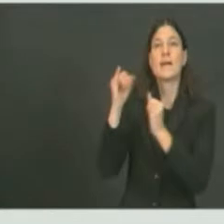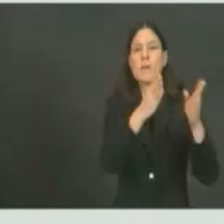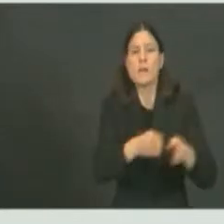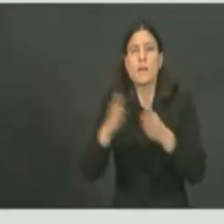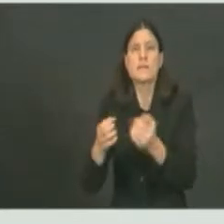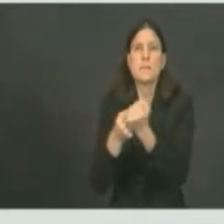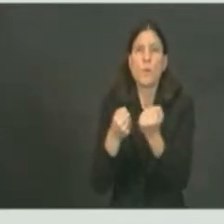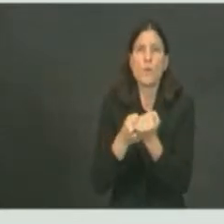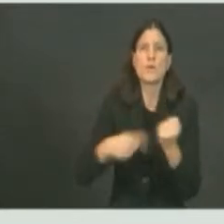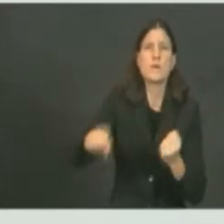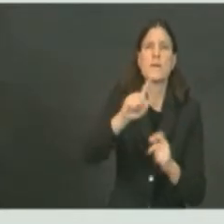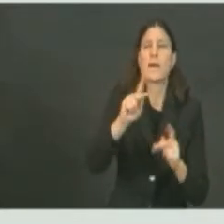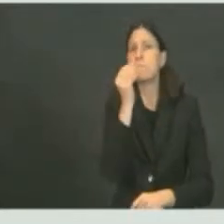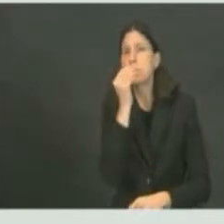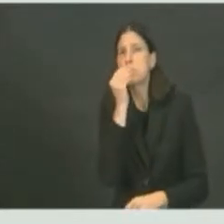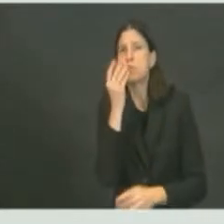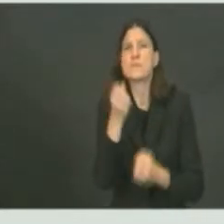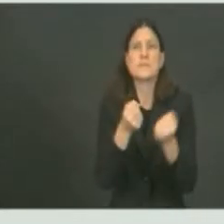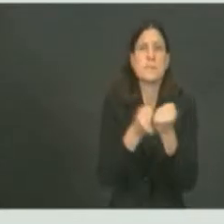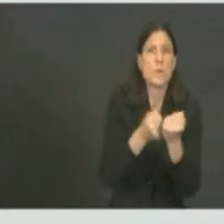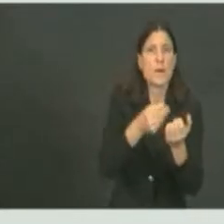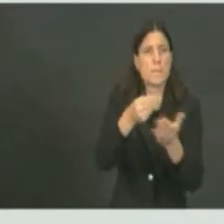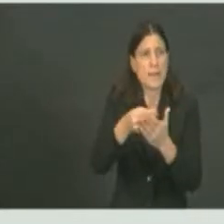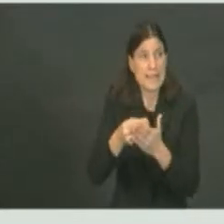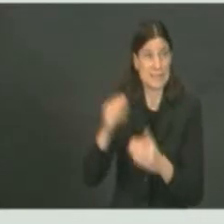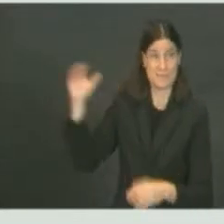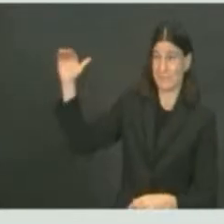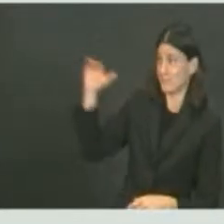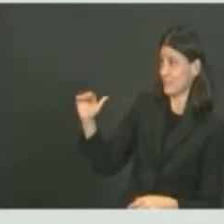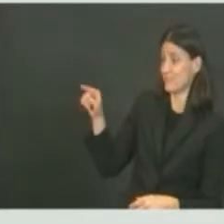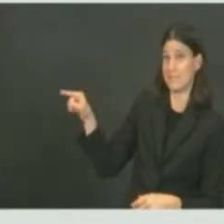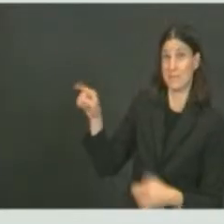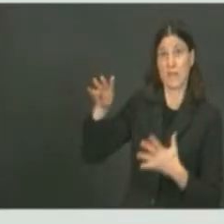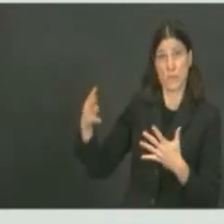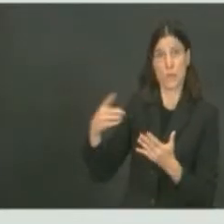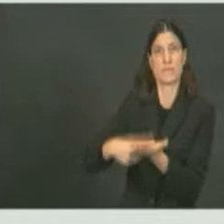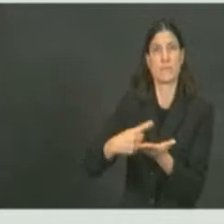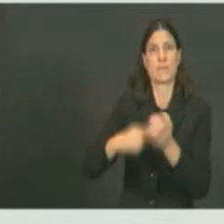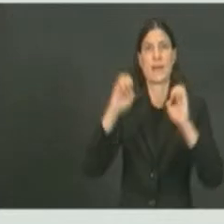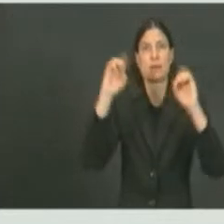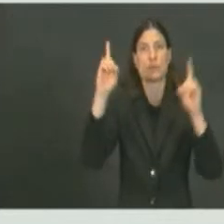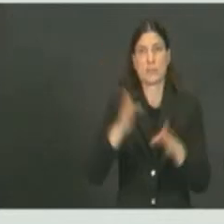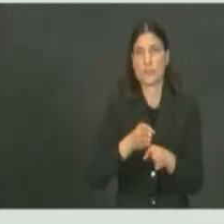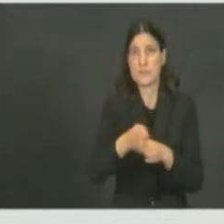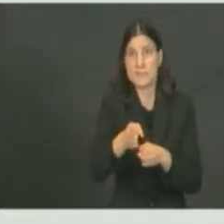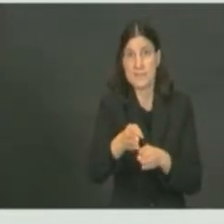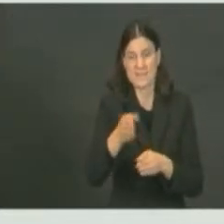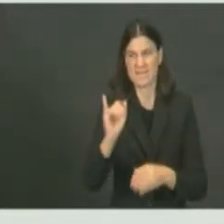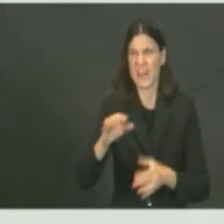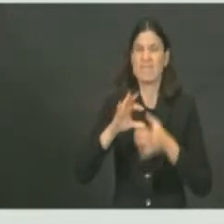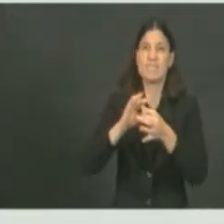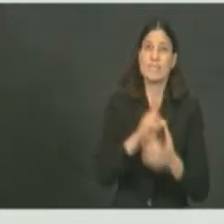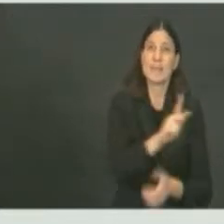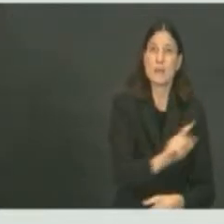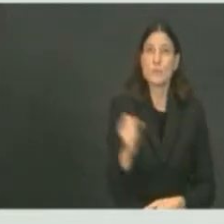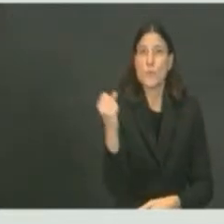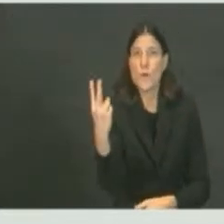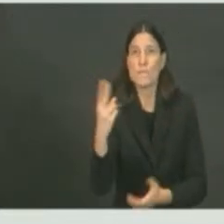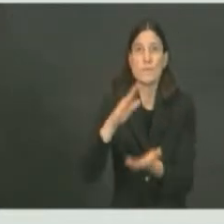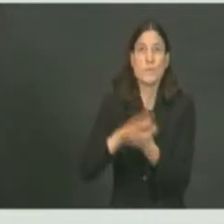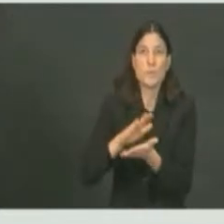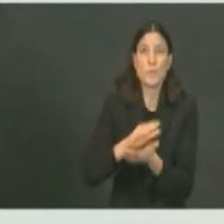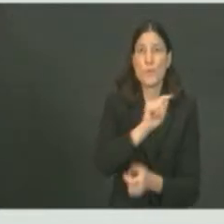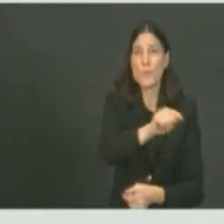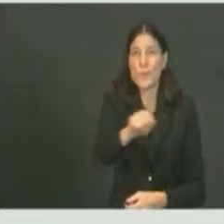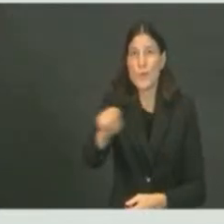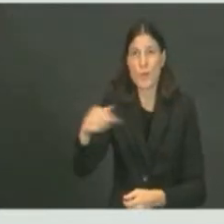Big thank you to everybody who's been a part of K-12. Be proud of your work. Rhode Island is setting the pace for how we've kept our kids